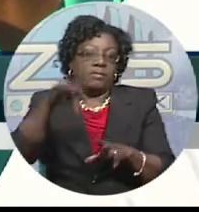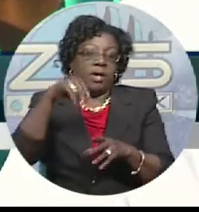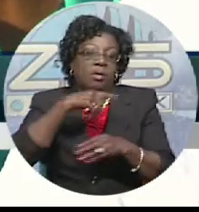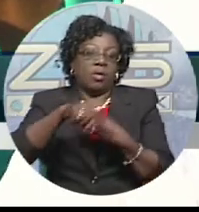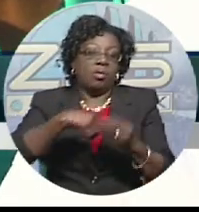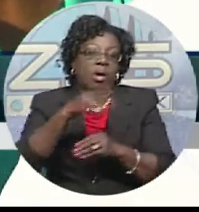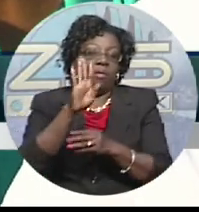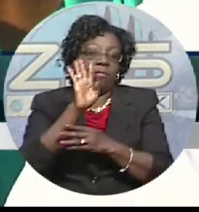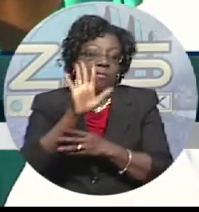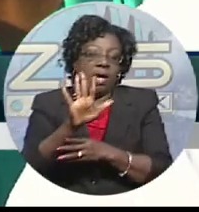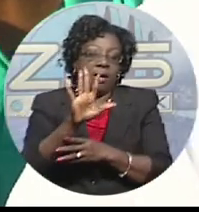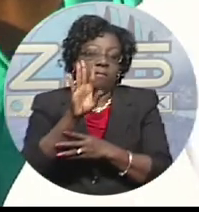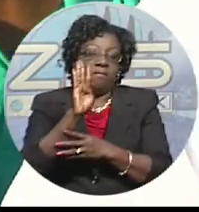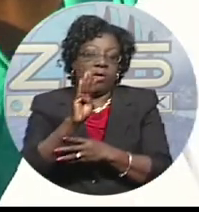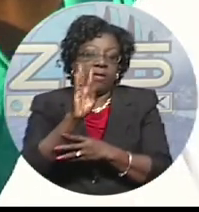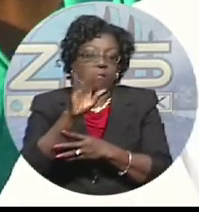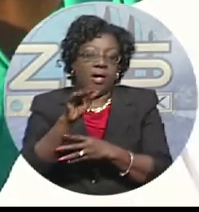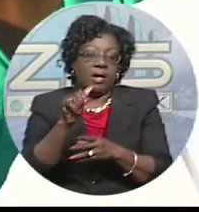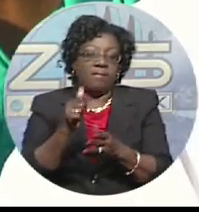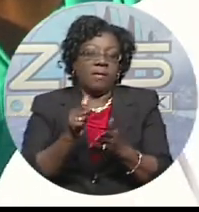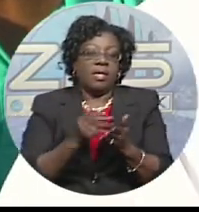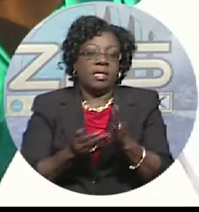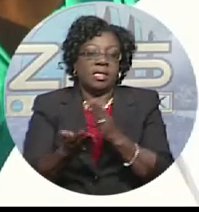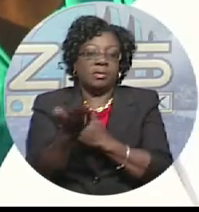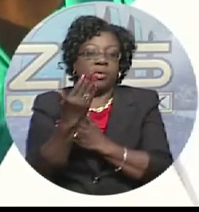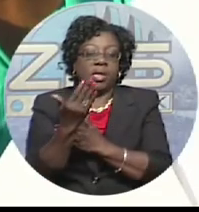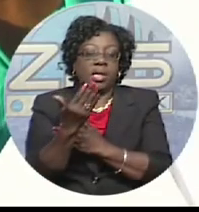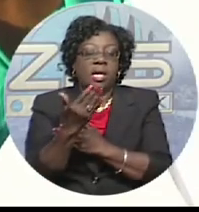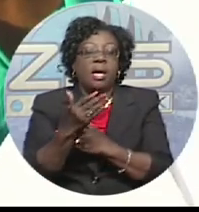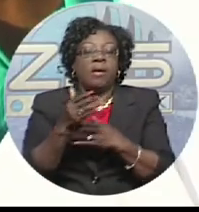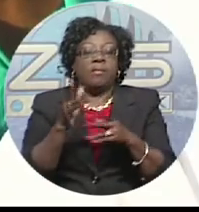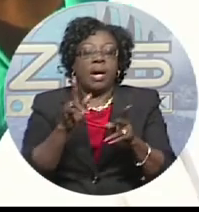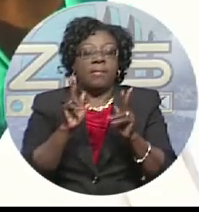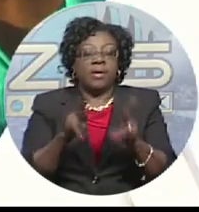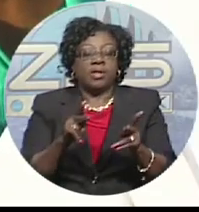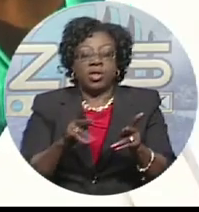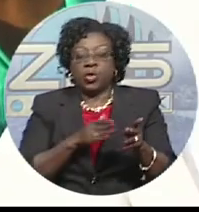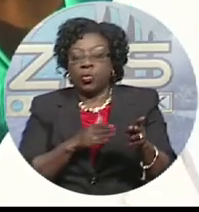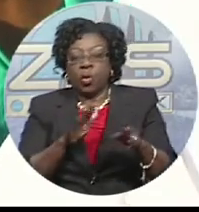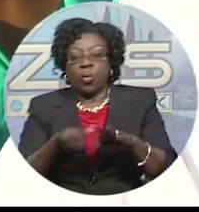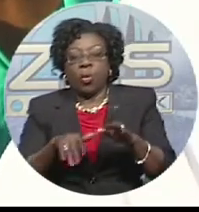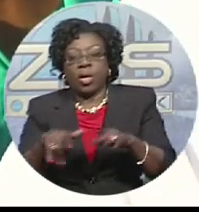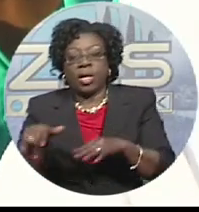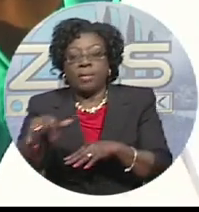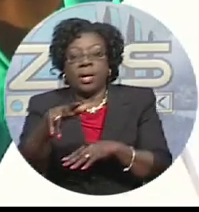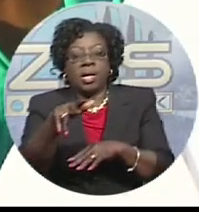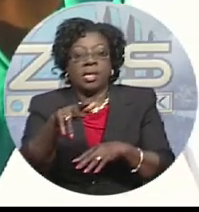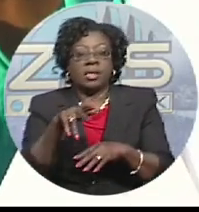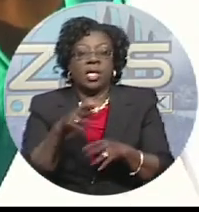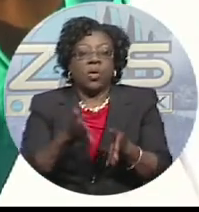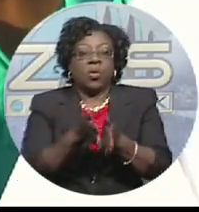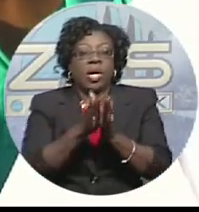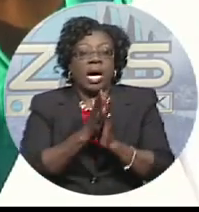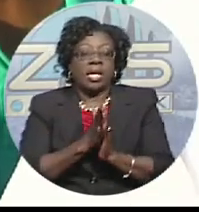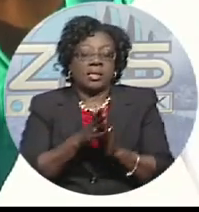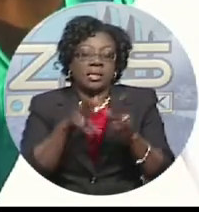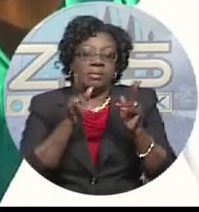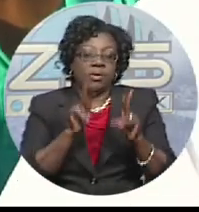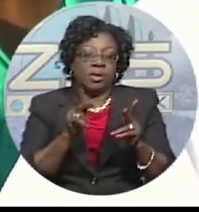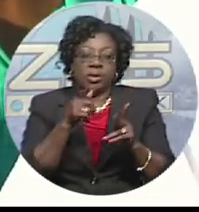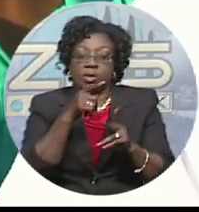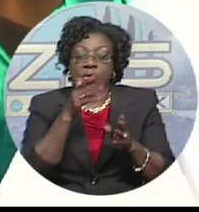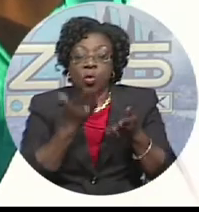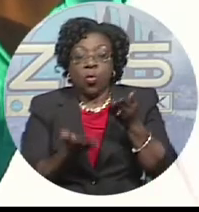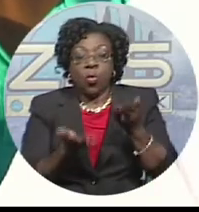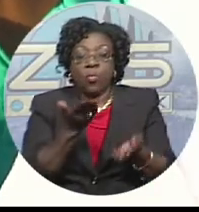around 5:45 a.m. by persons passing in the area. We appealed to persons who would have seen or know